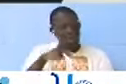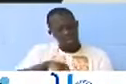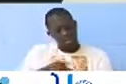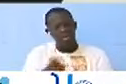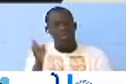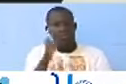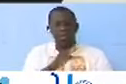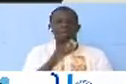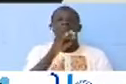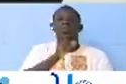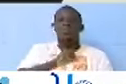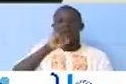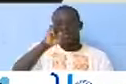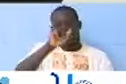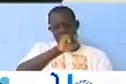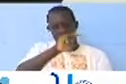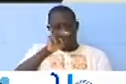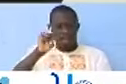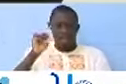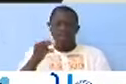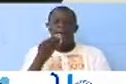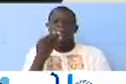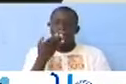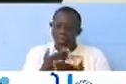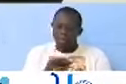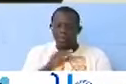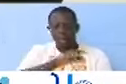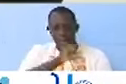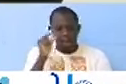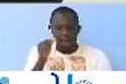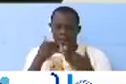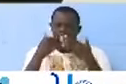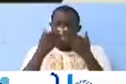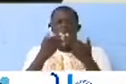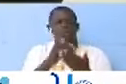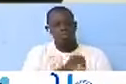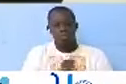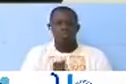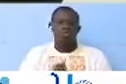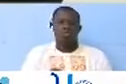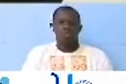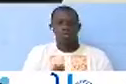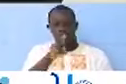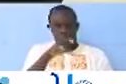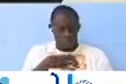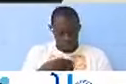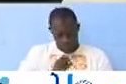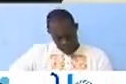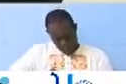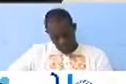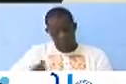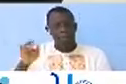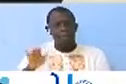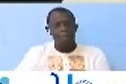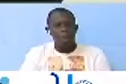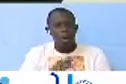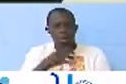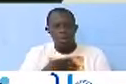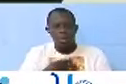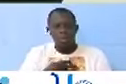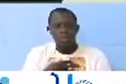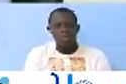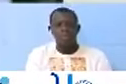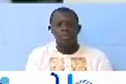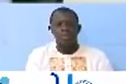Sanneh, can we have some names, please? That's ila mo to lel moy lay da ko. Do you want to write it down on a piece of paper? Bela fela pour ka sa fe bam